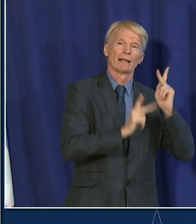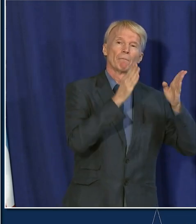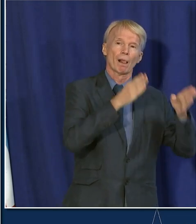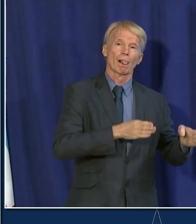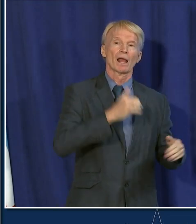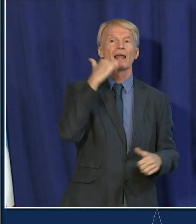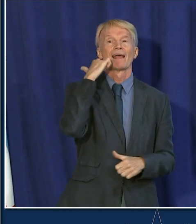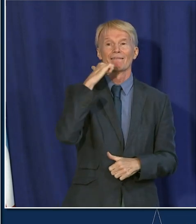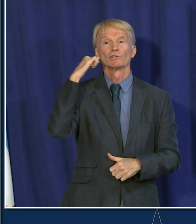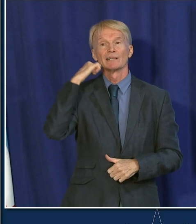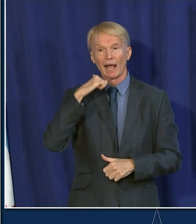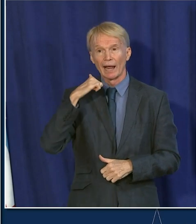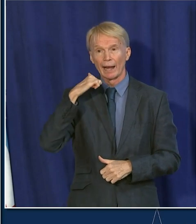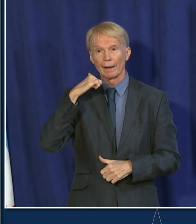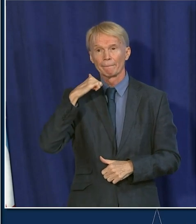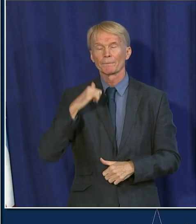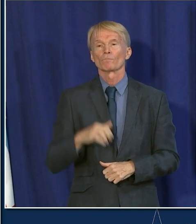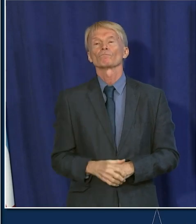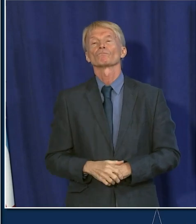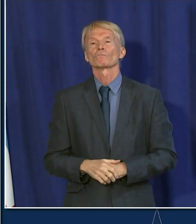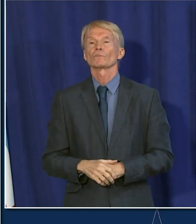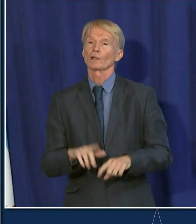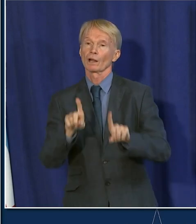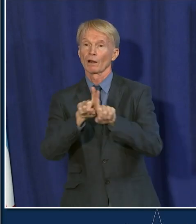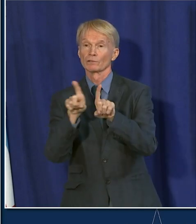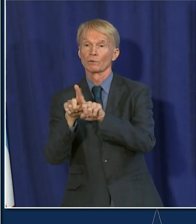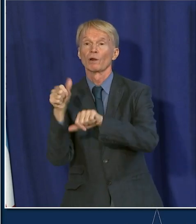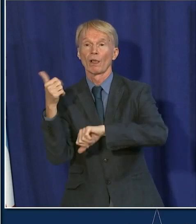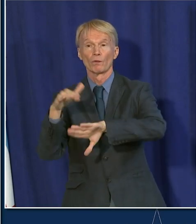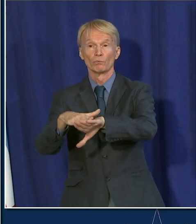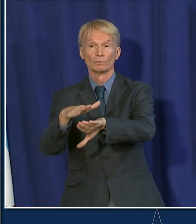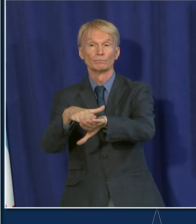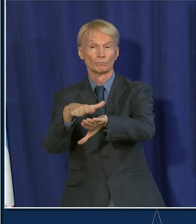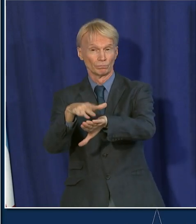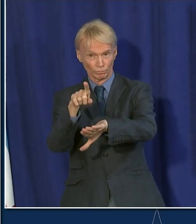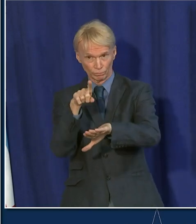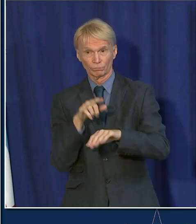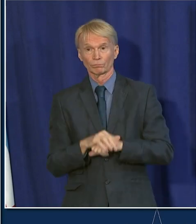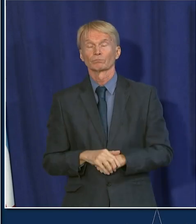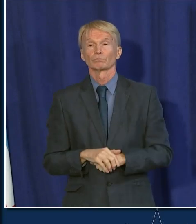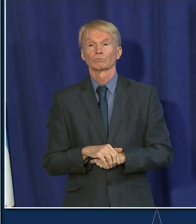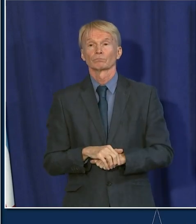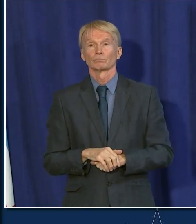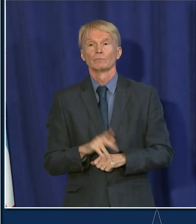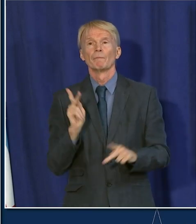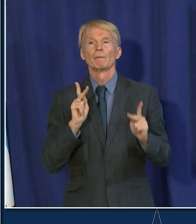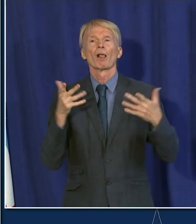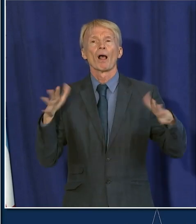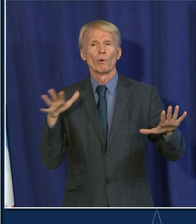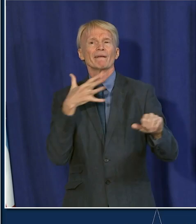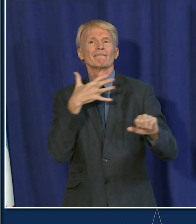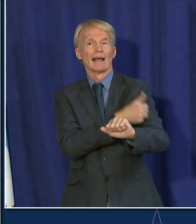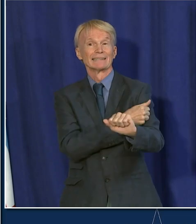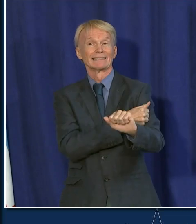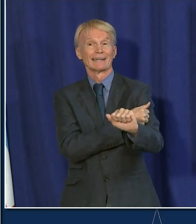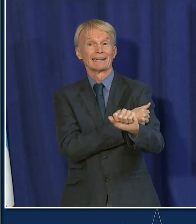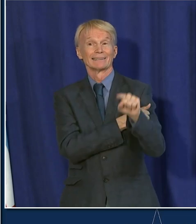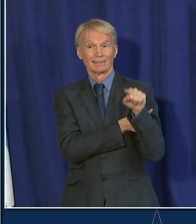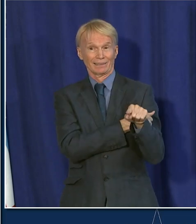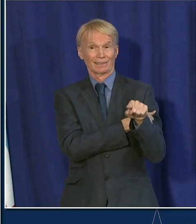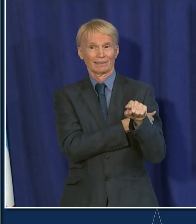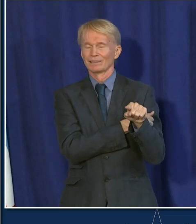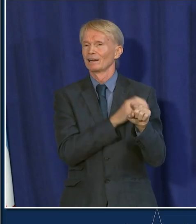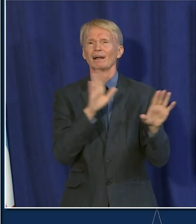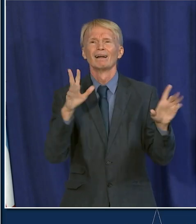per day. And as another reminder, people who are vaccinated, the travel advisory does